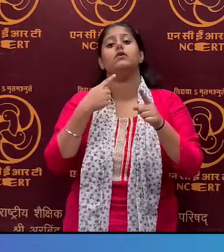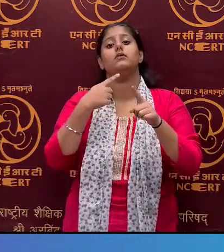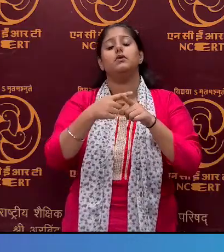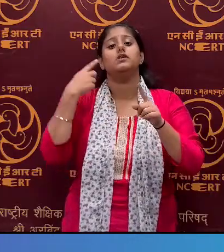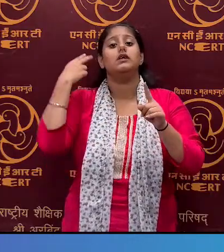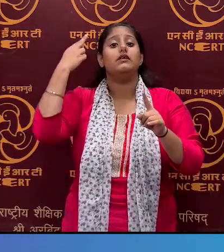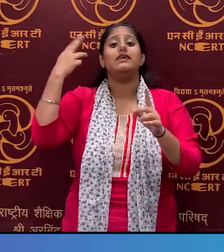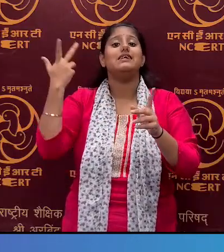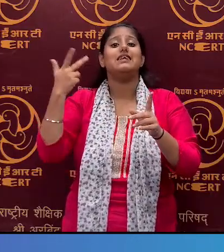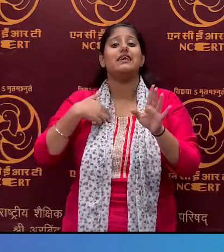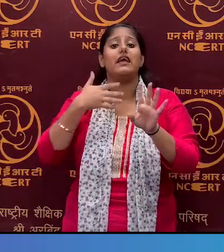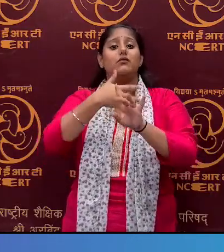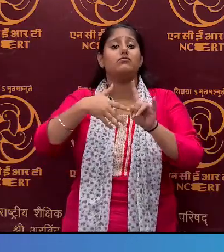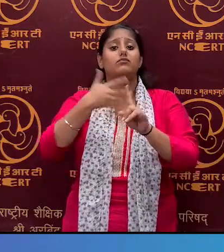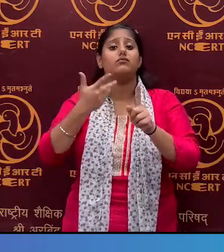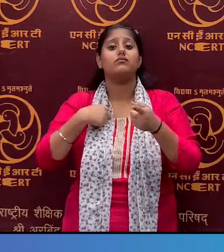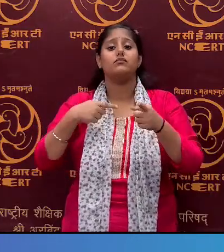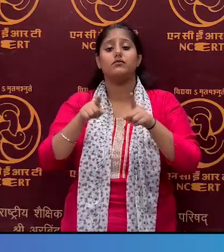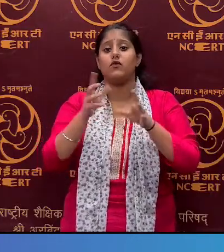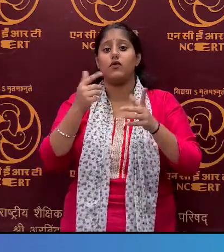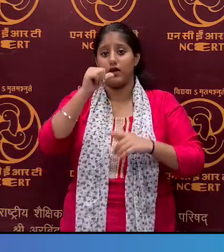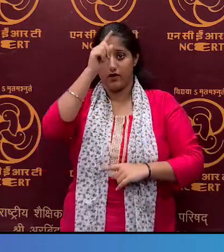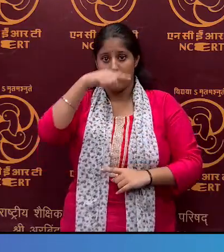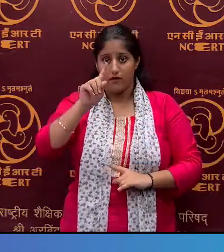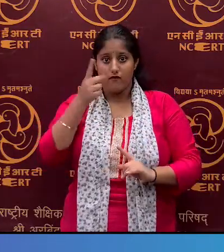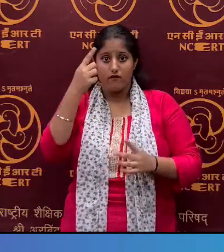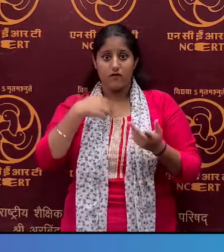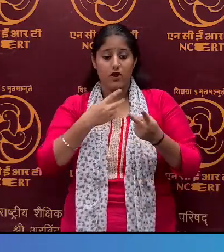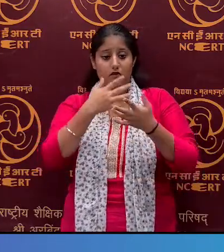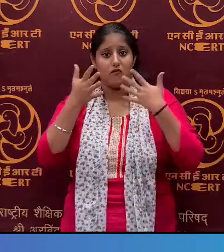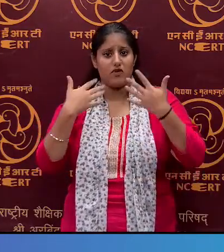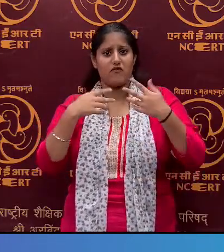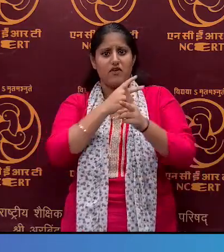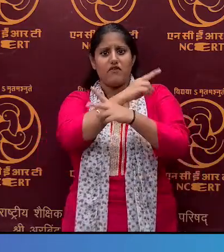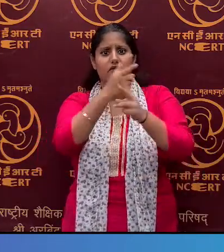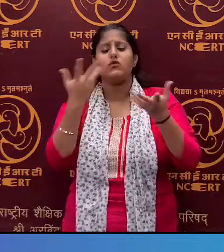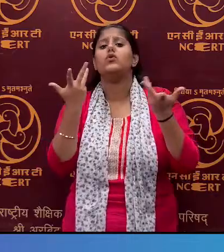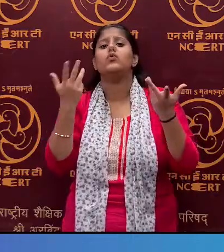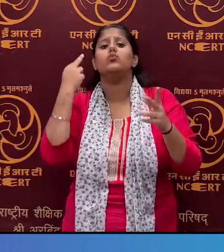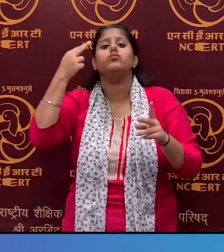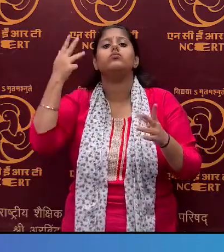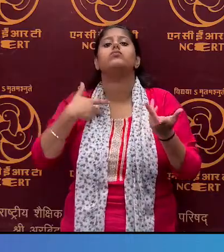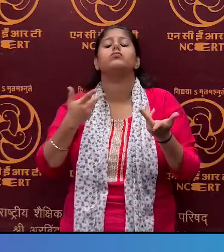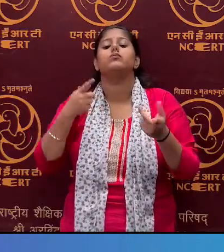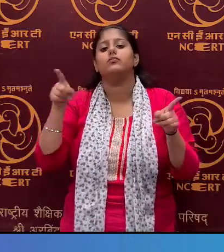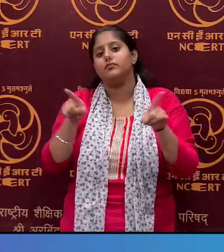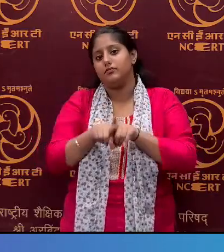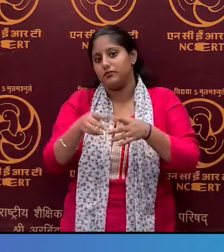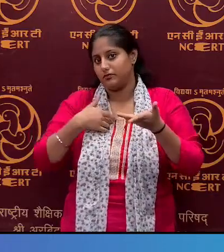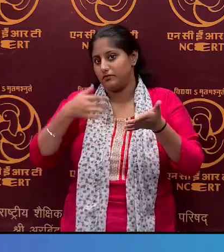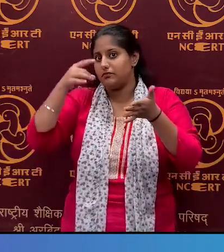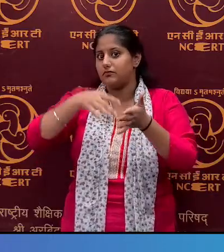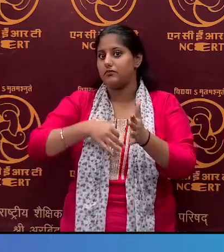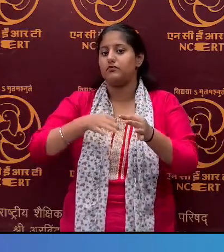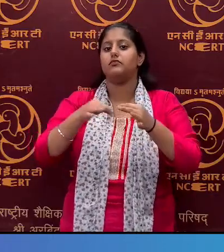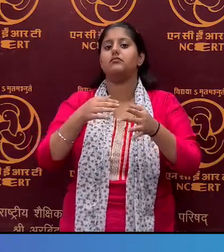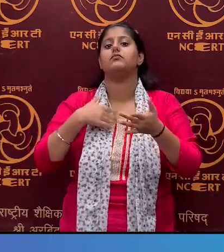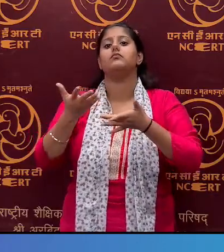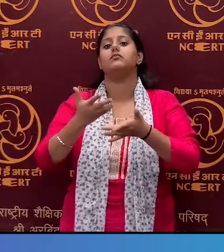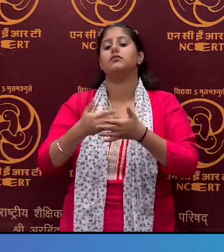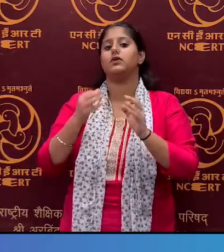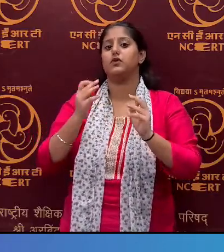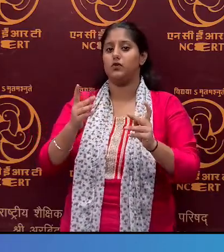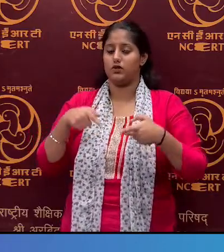reasons behind that, why in one nation we find so much variation in climatic conditions, right? So let's